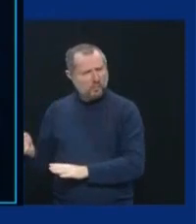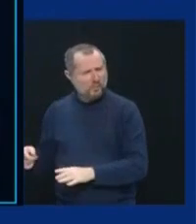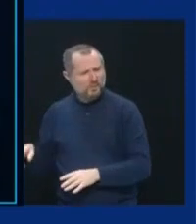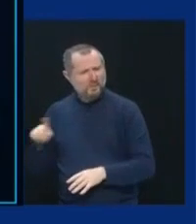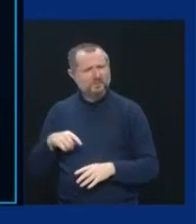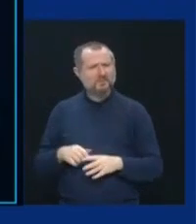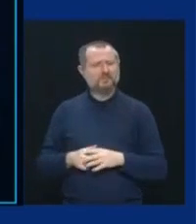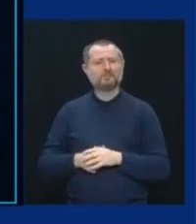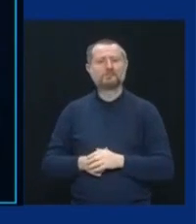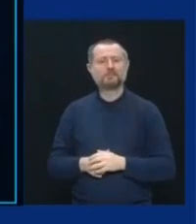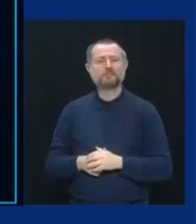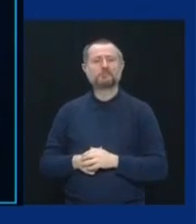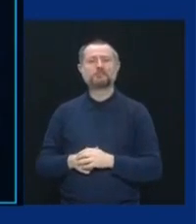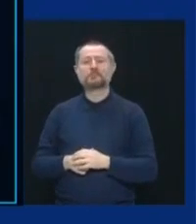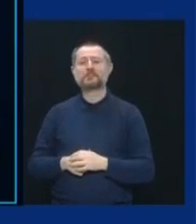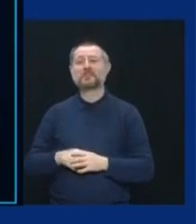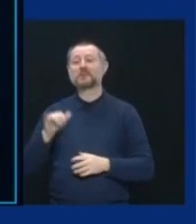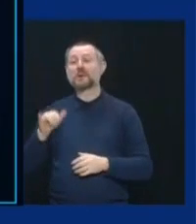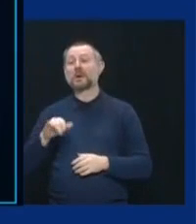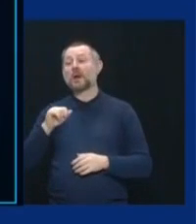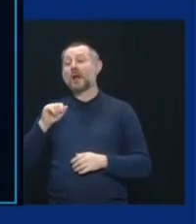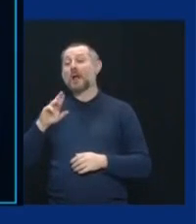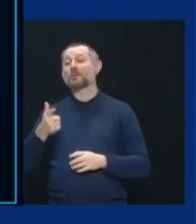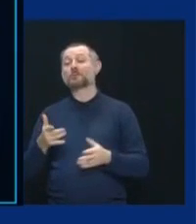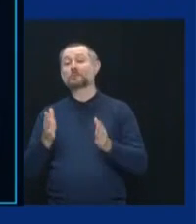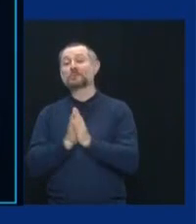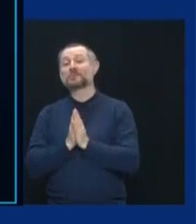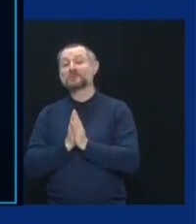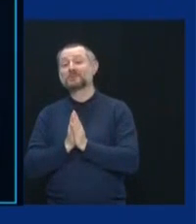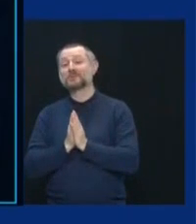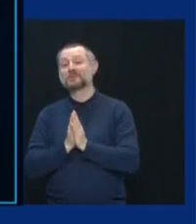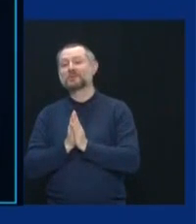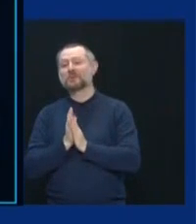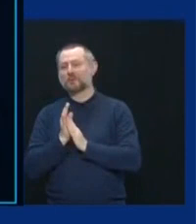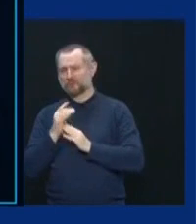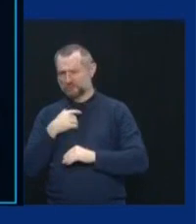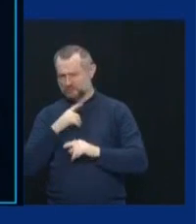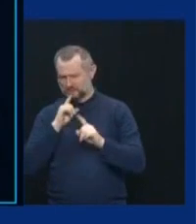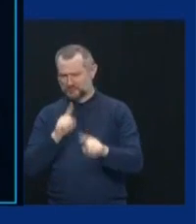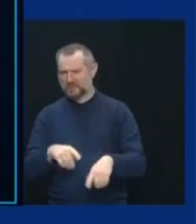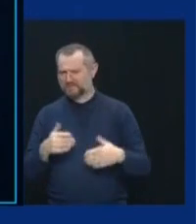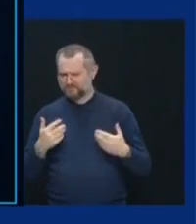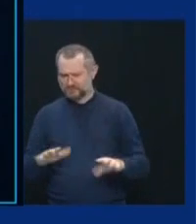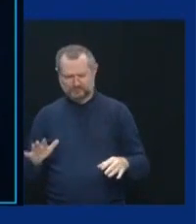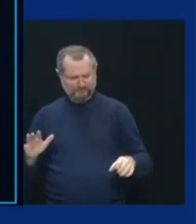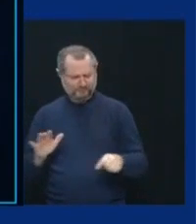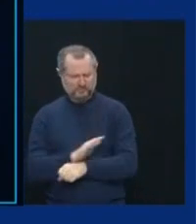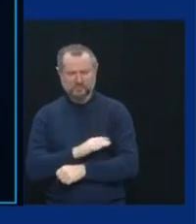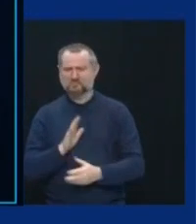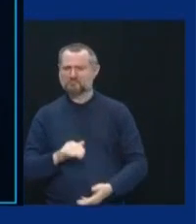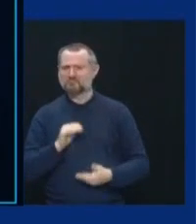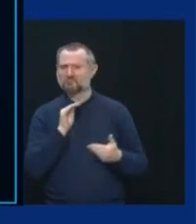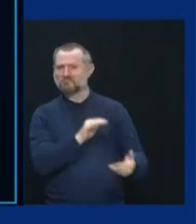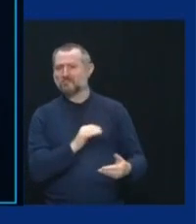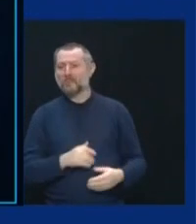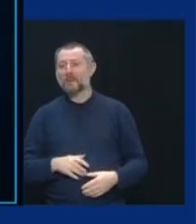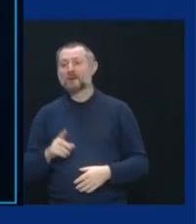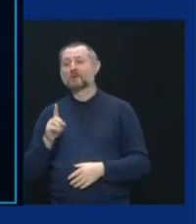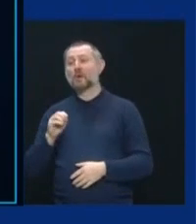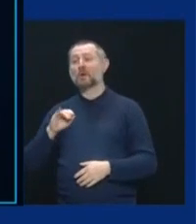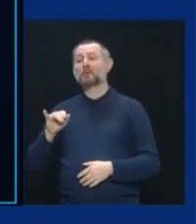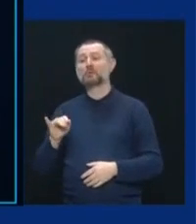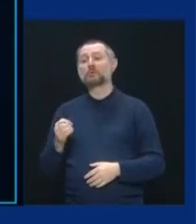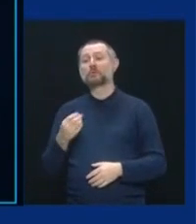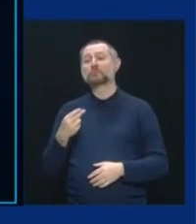The August request we replied to fully. Separately, DOH got a